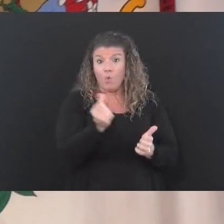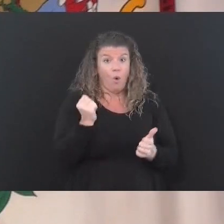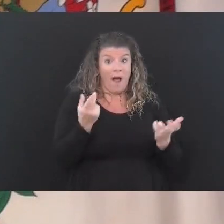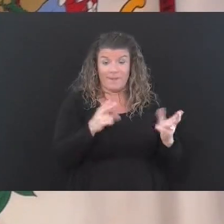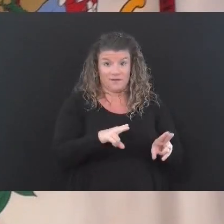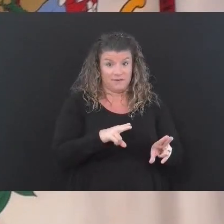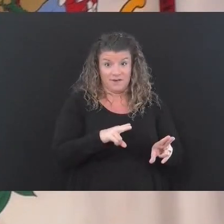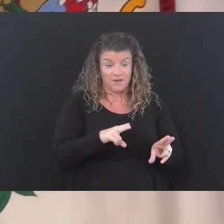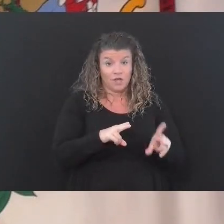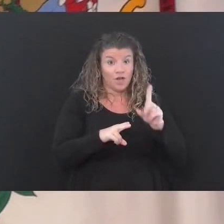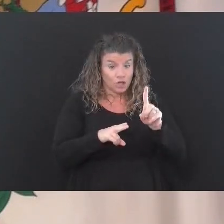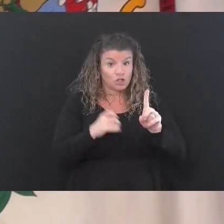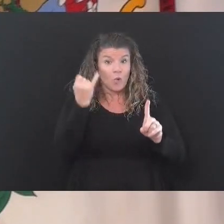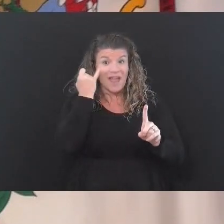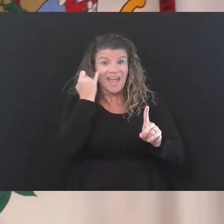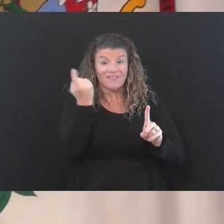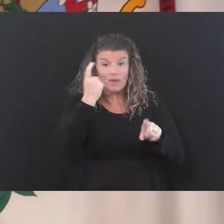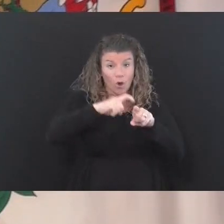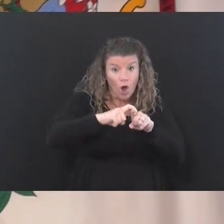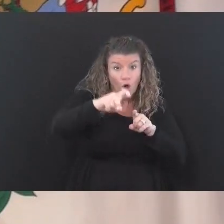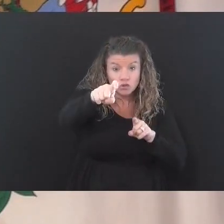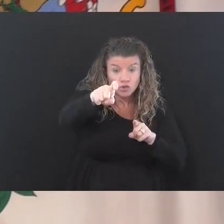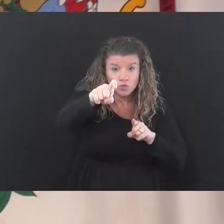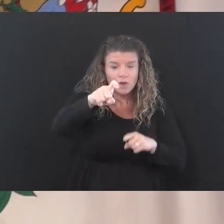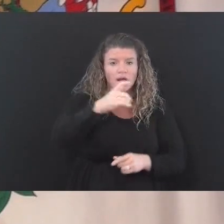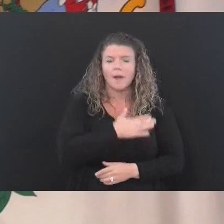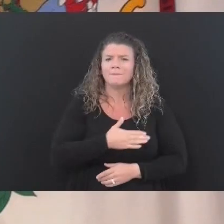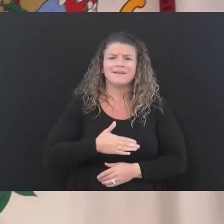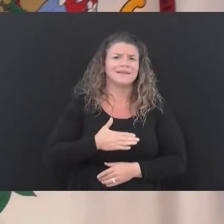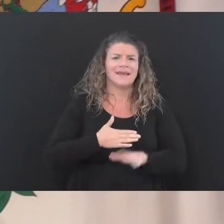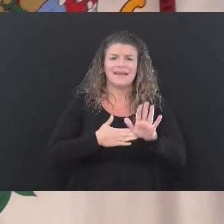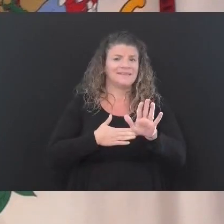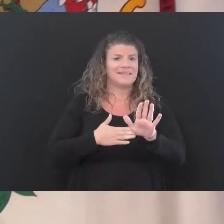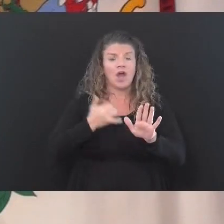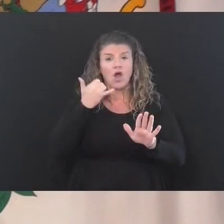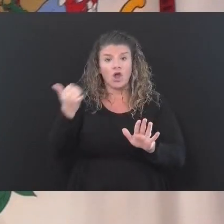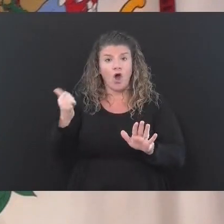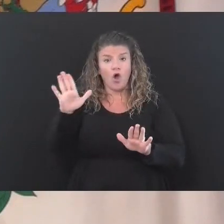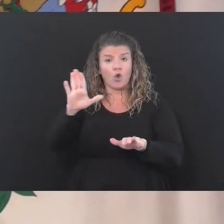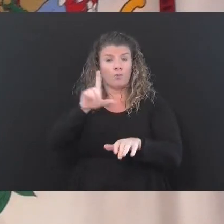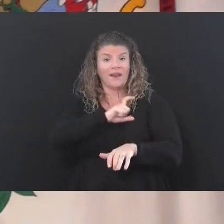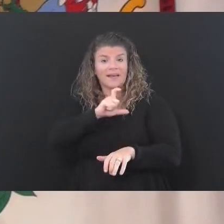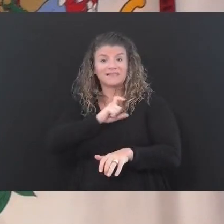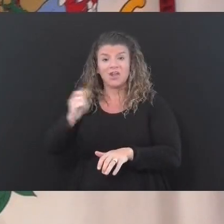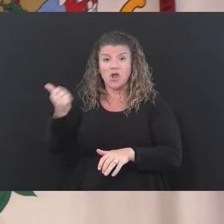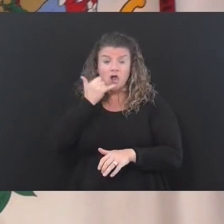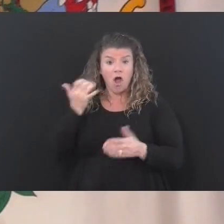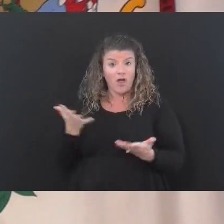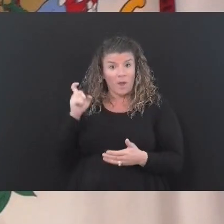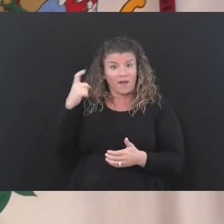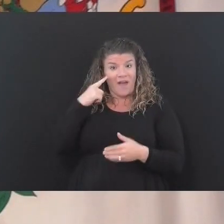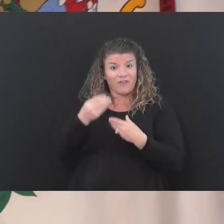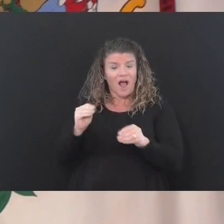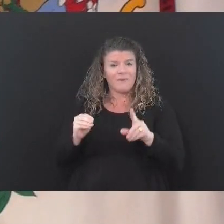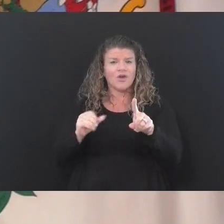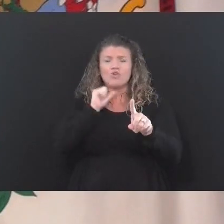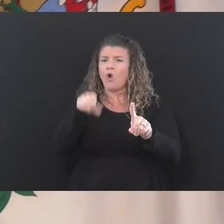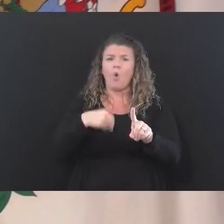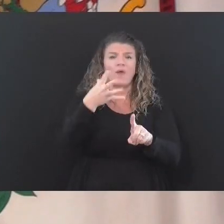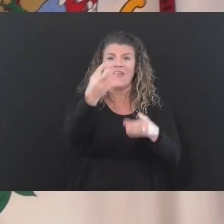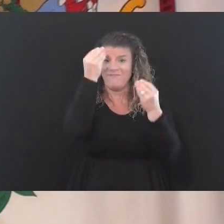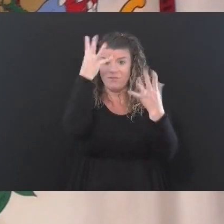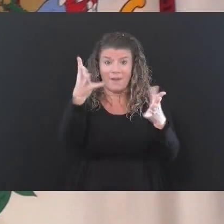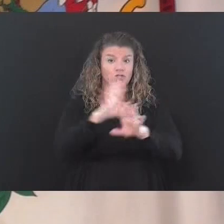if you get one of those calls, please call us, call your authorities, whatever, but do not give up your